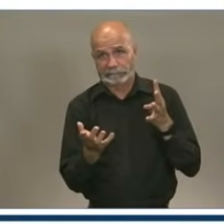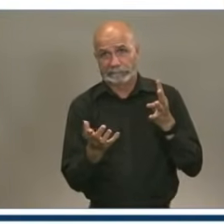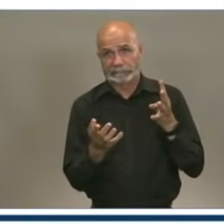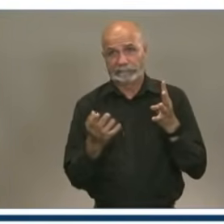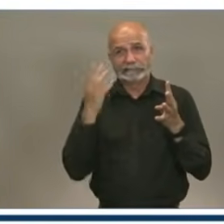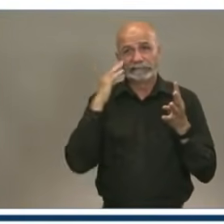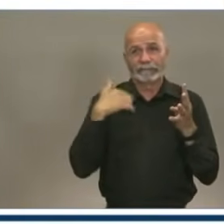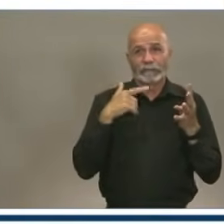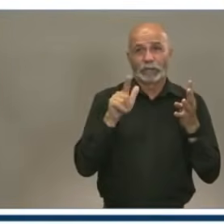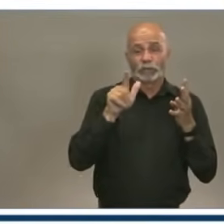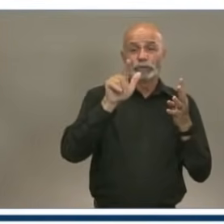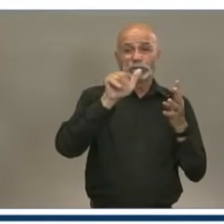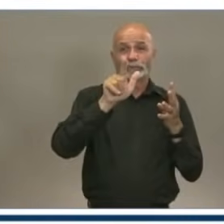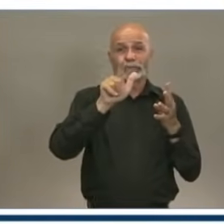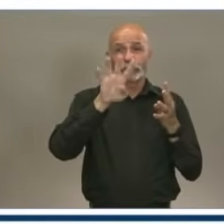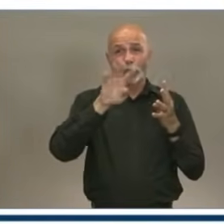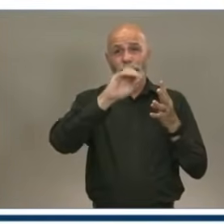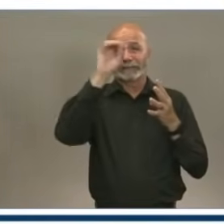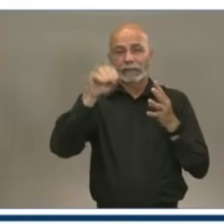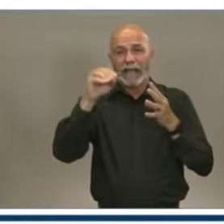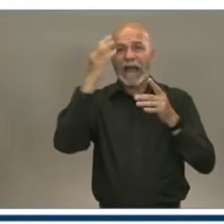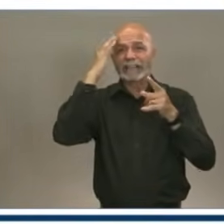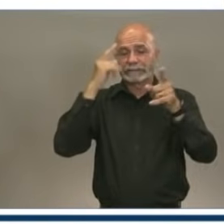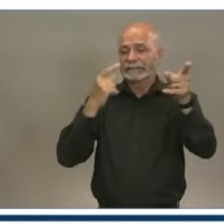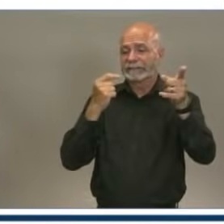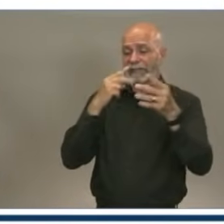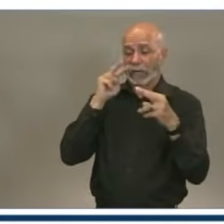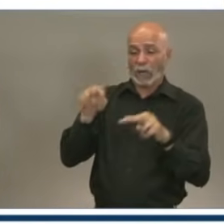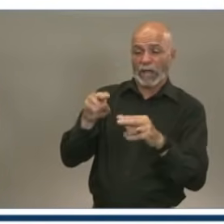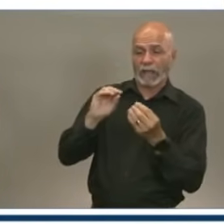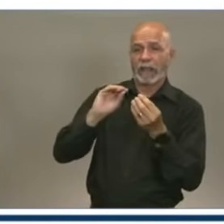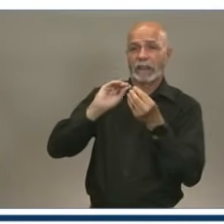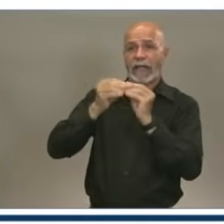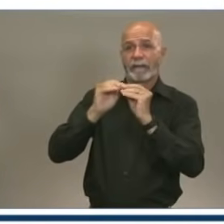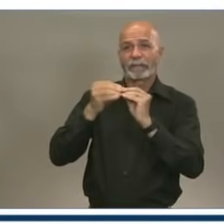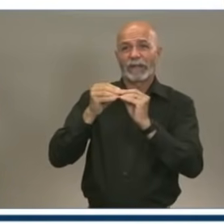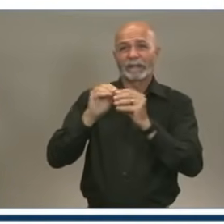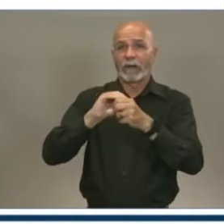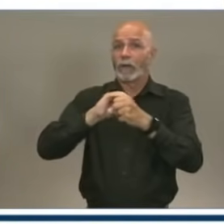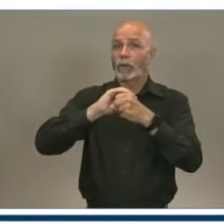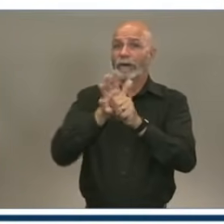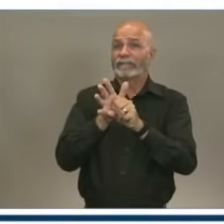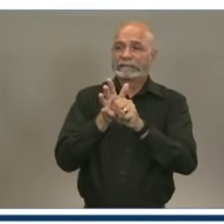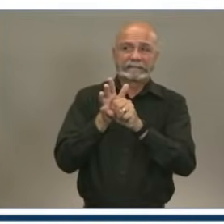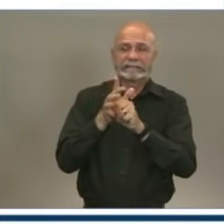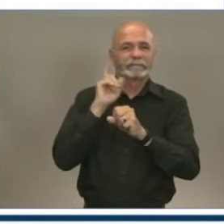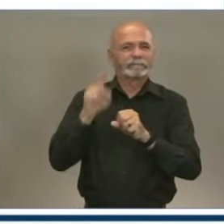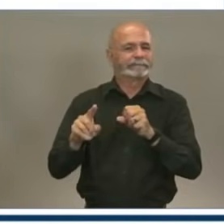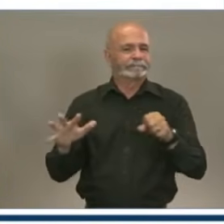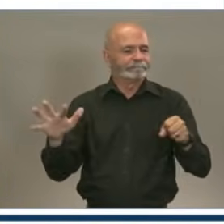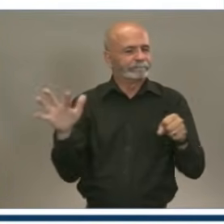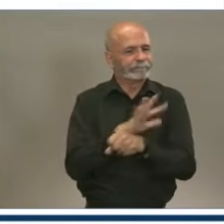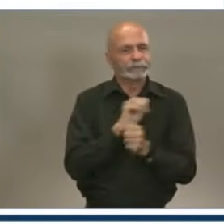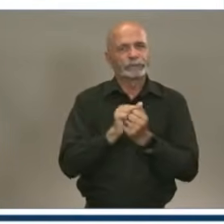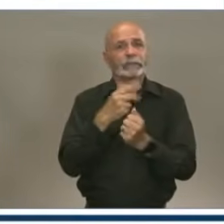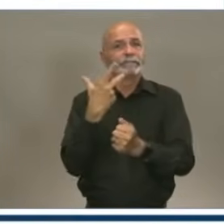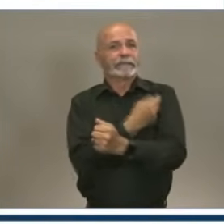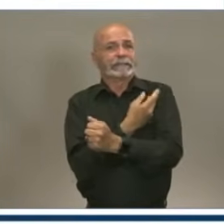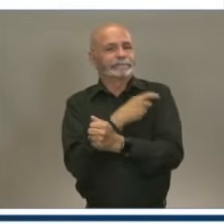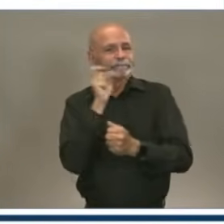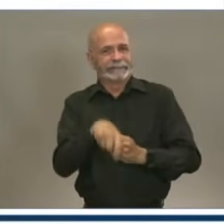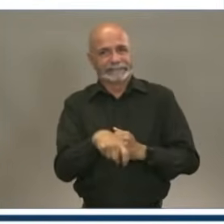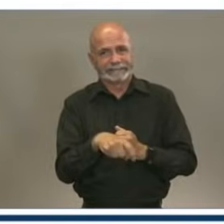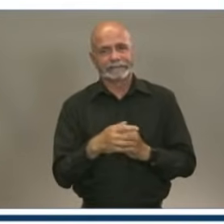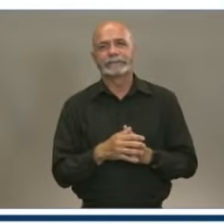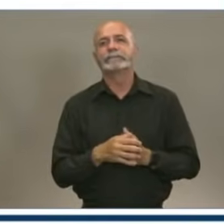with the concern of the Delta variant that we need people fully immunized. We don't have a high level of disease activity in communities,